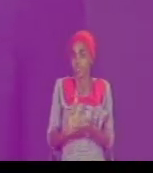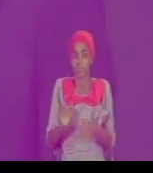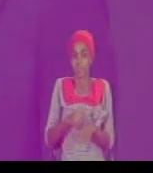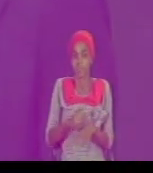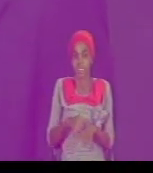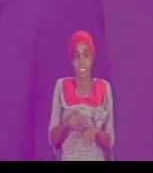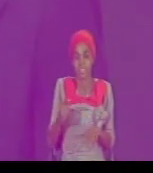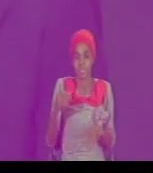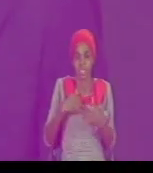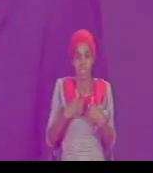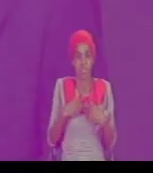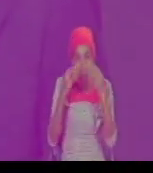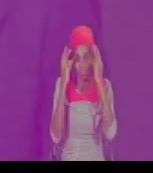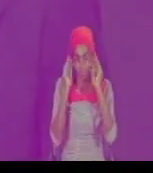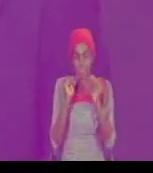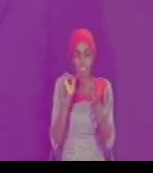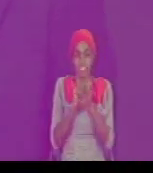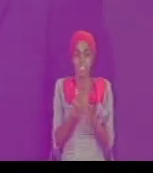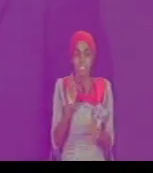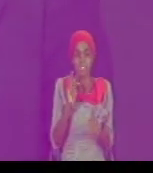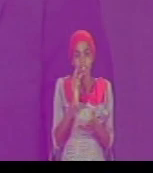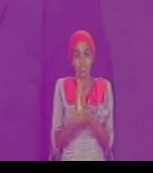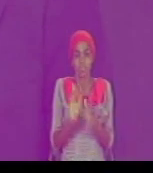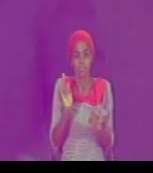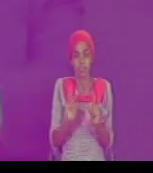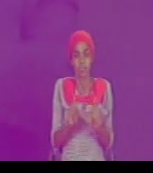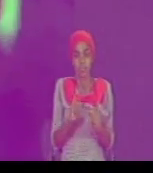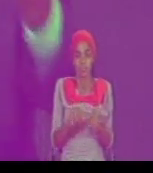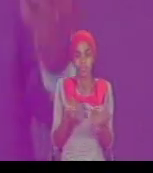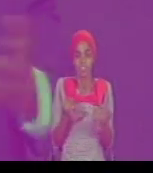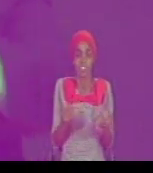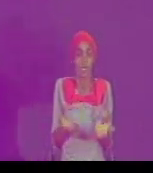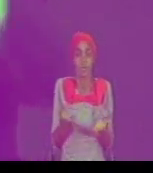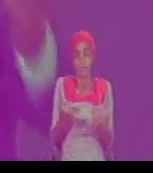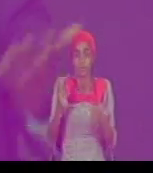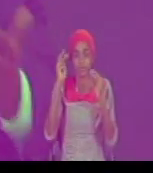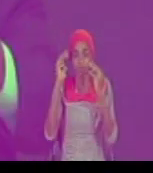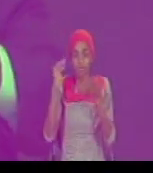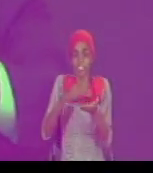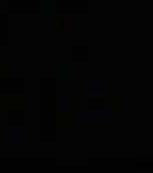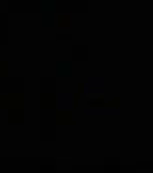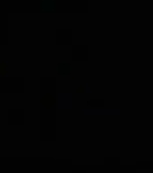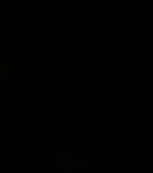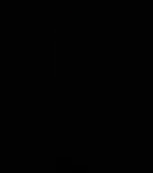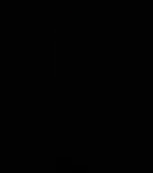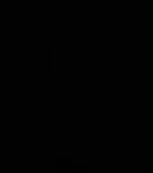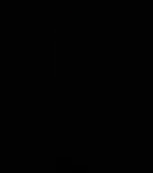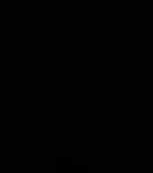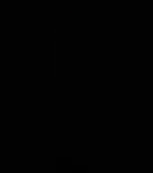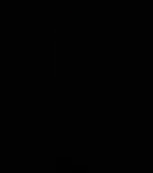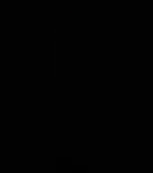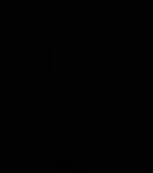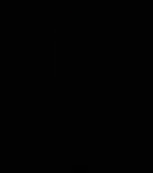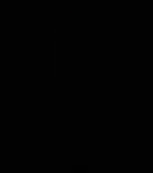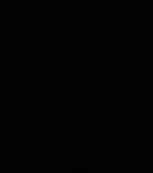people are musicians of the nightclub, and they have their way of